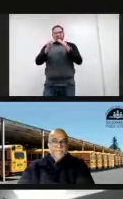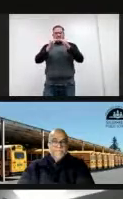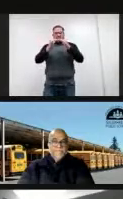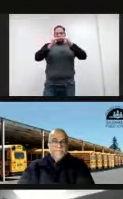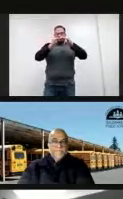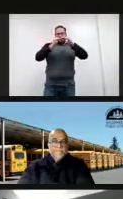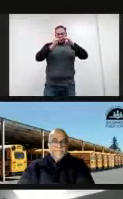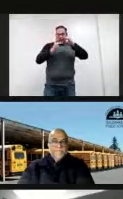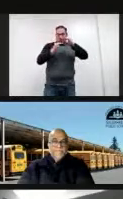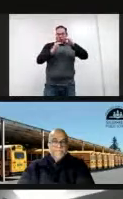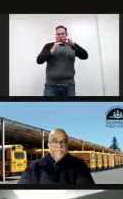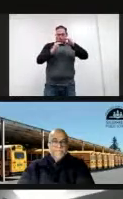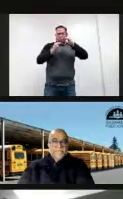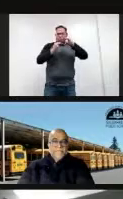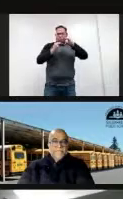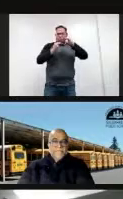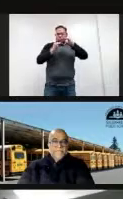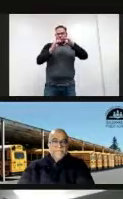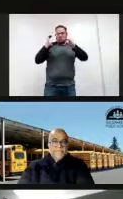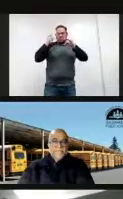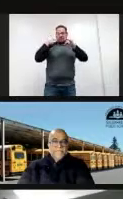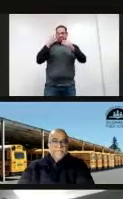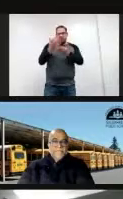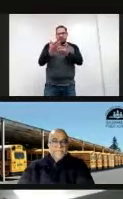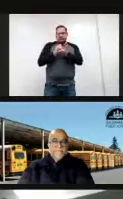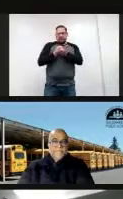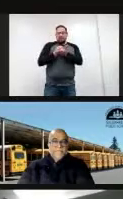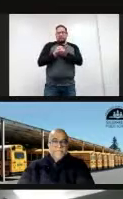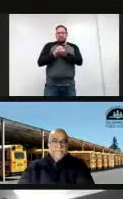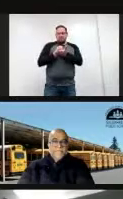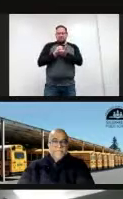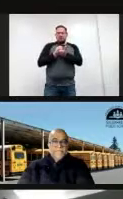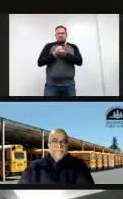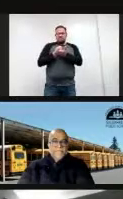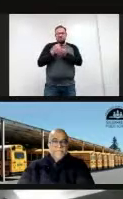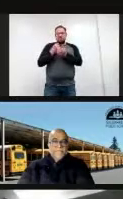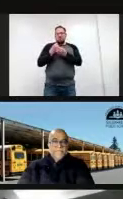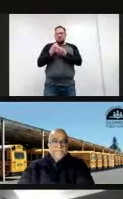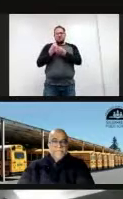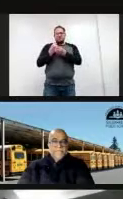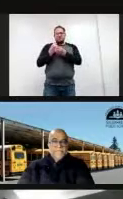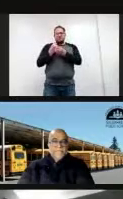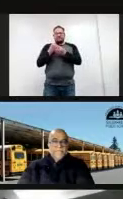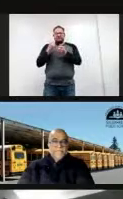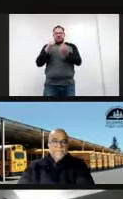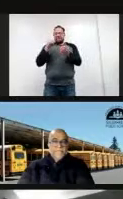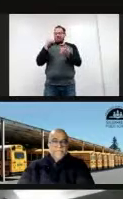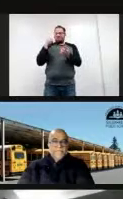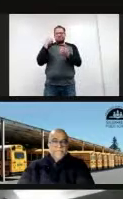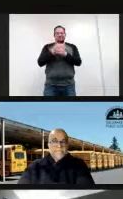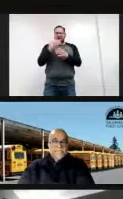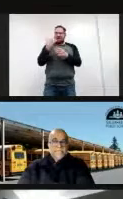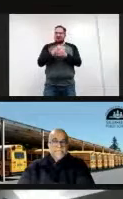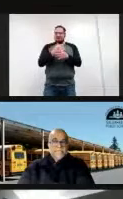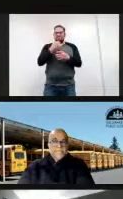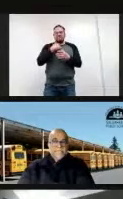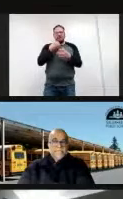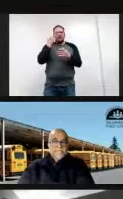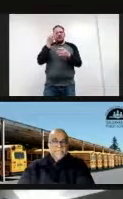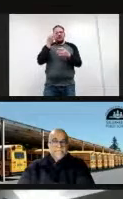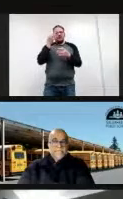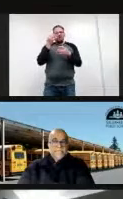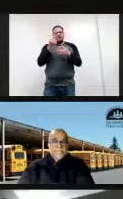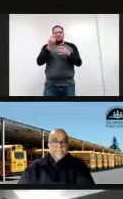superintendent makes. That's just one of those things that really bothers me when someone's worked in the position